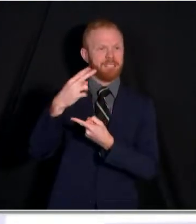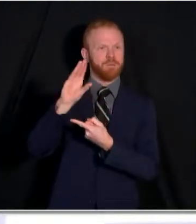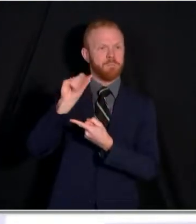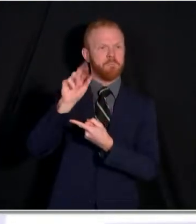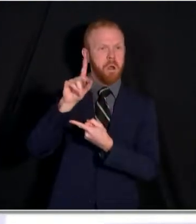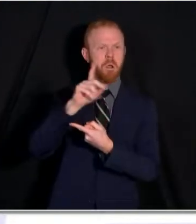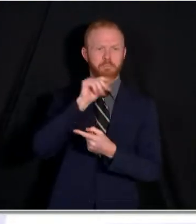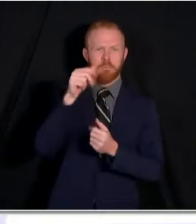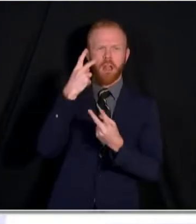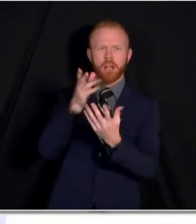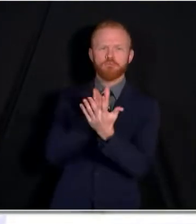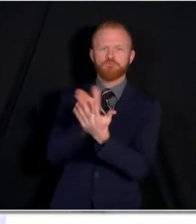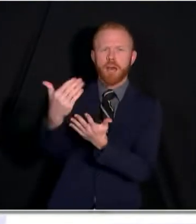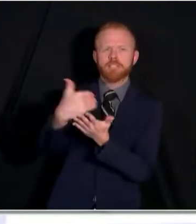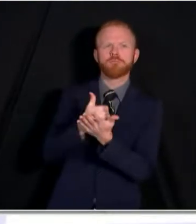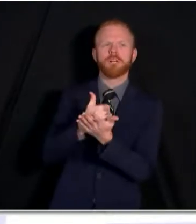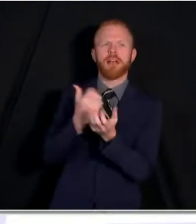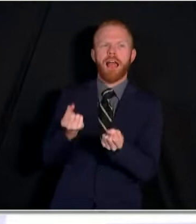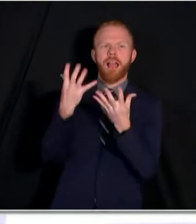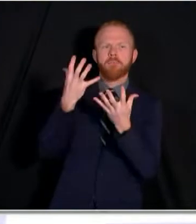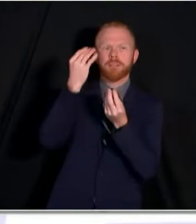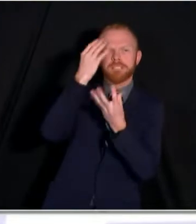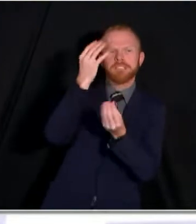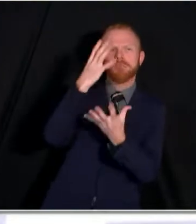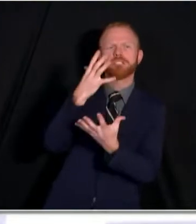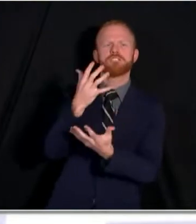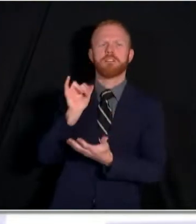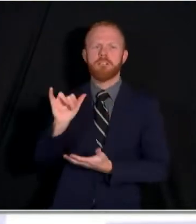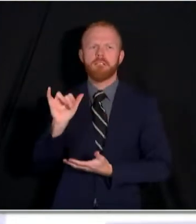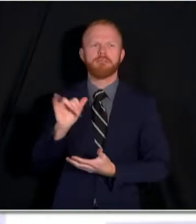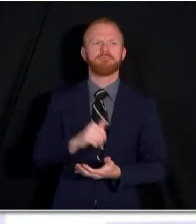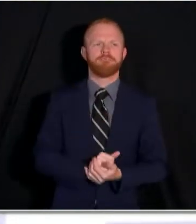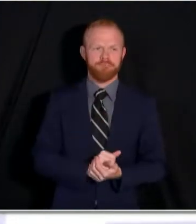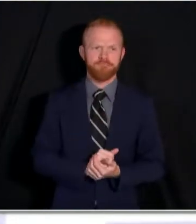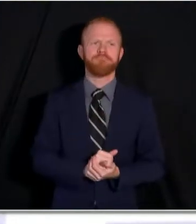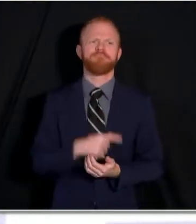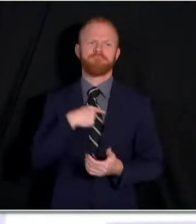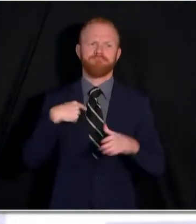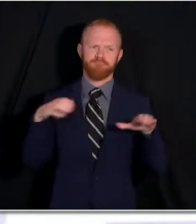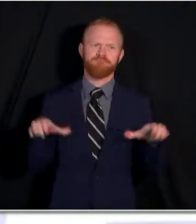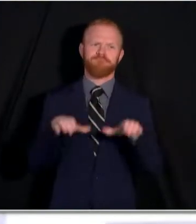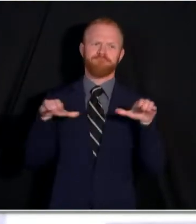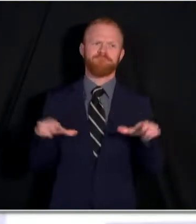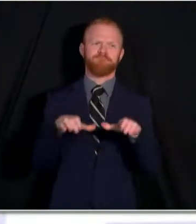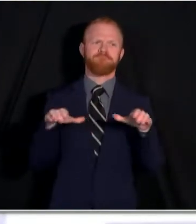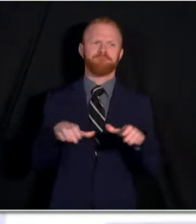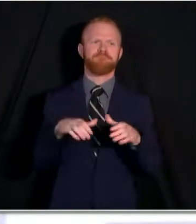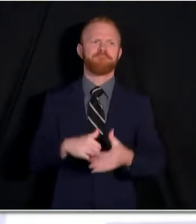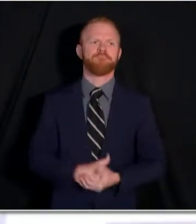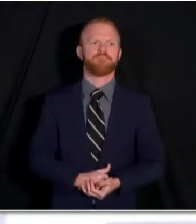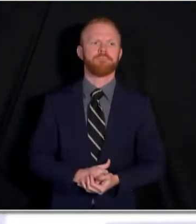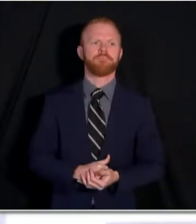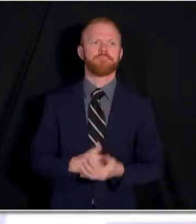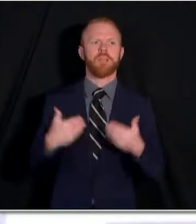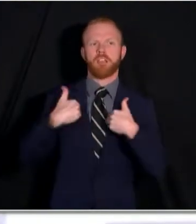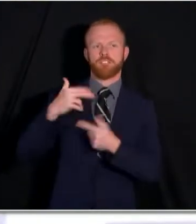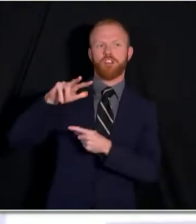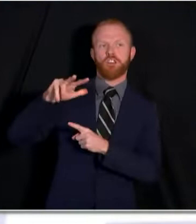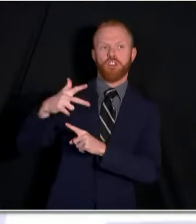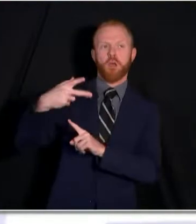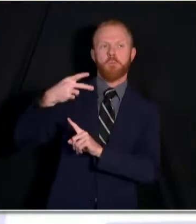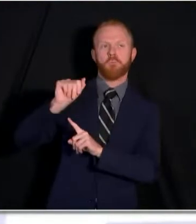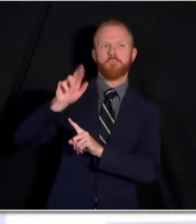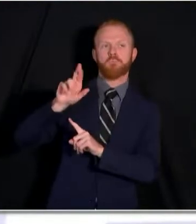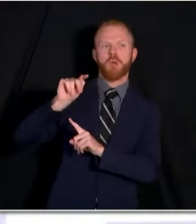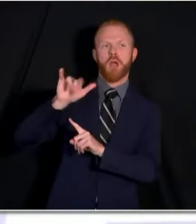network, looking at performance, we now have a new third-party agreement that's actually going to pay for performance, that's going to